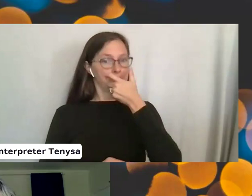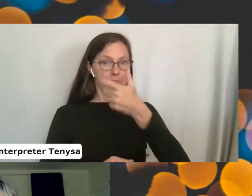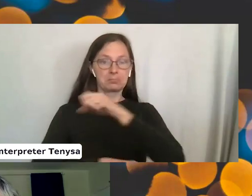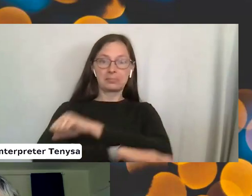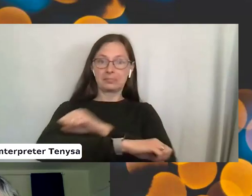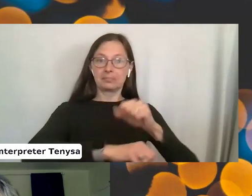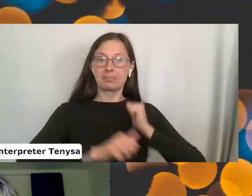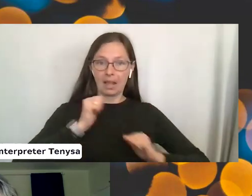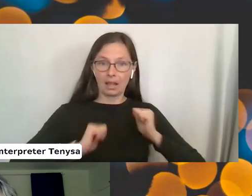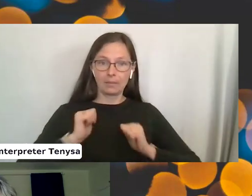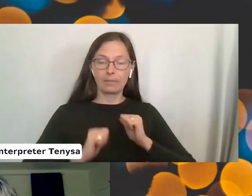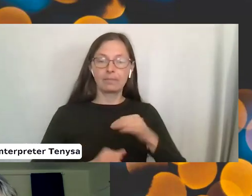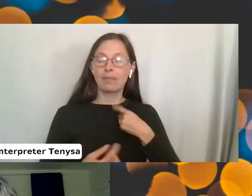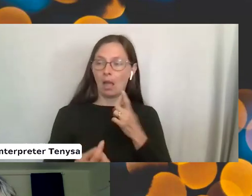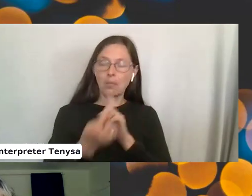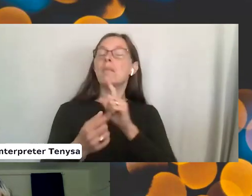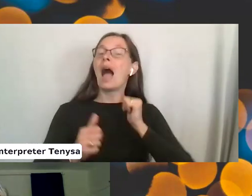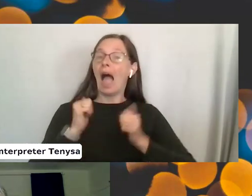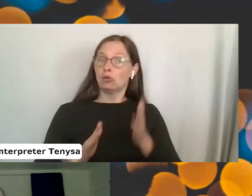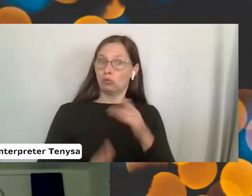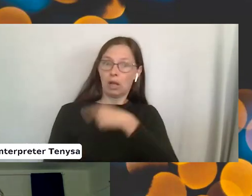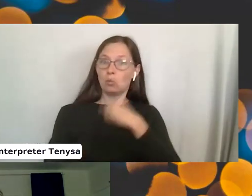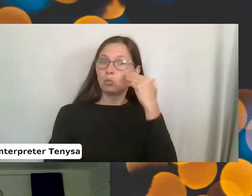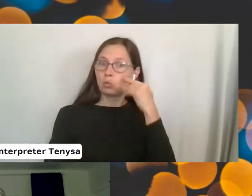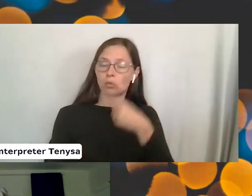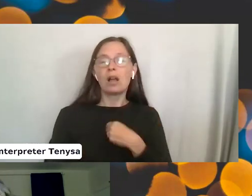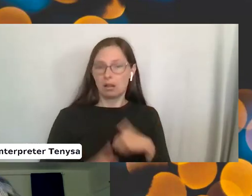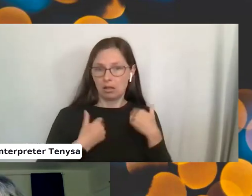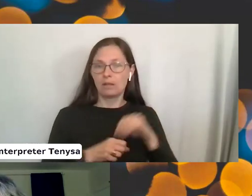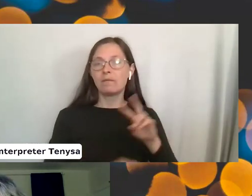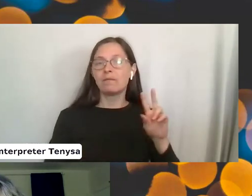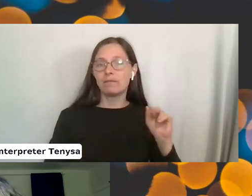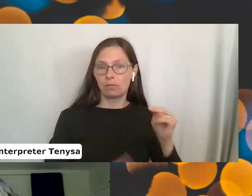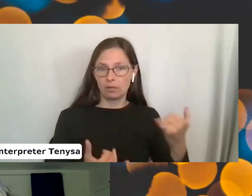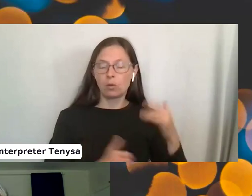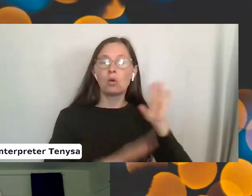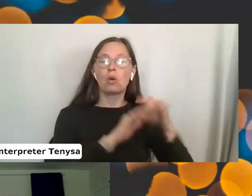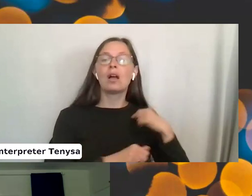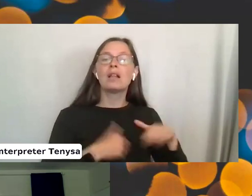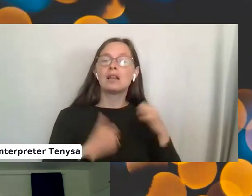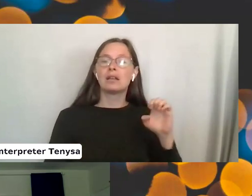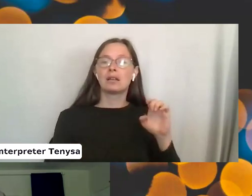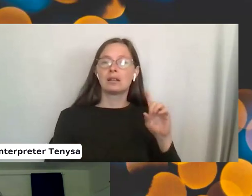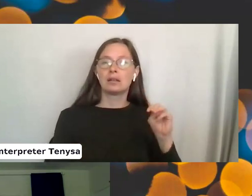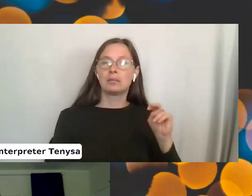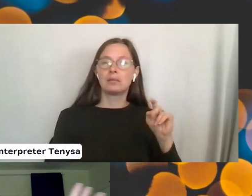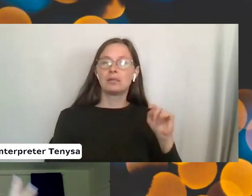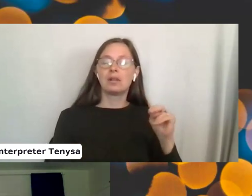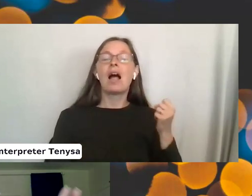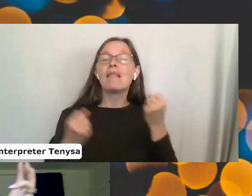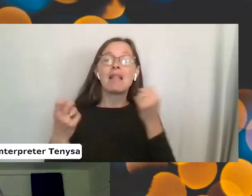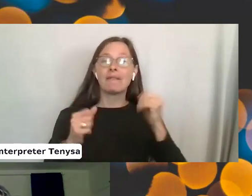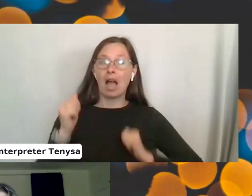running into an actor that I knew. So I live in Vancouver now. I used to live in Edmonton, and a lot of actors in Canada kind